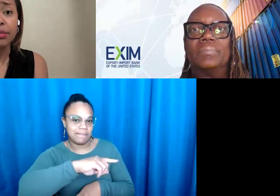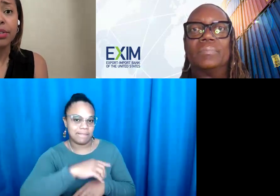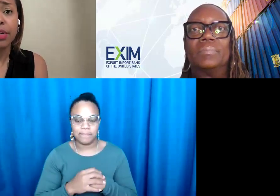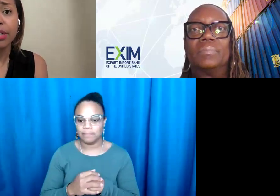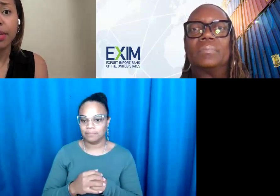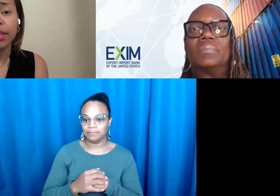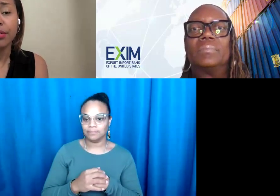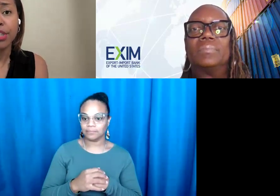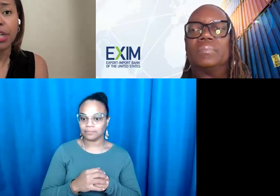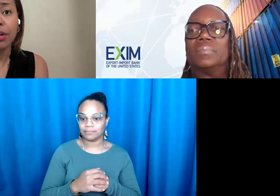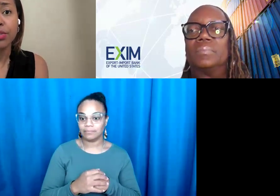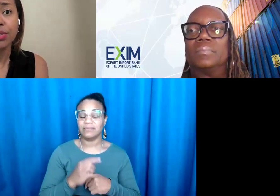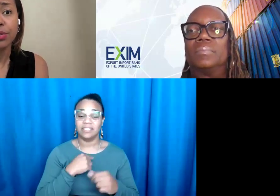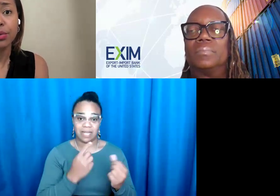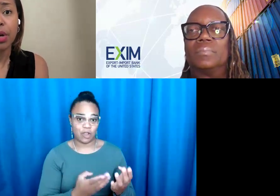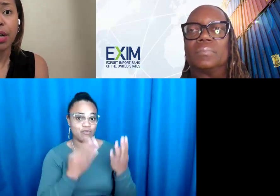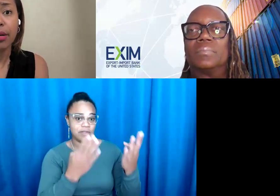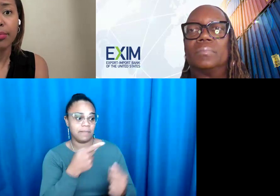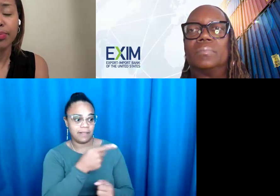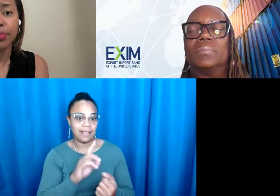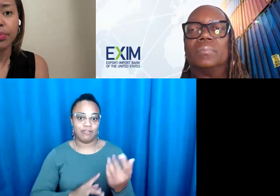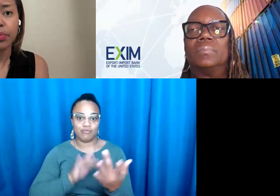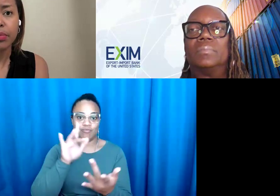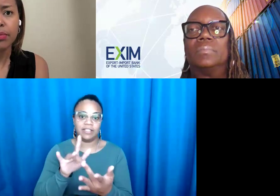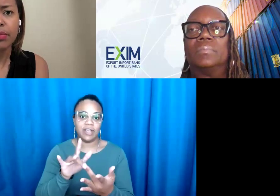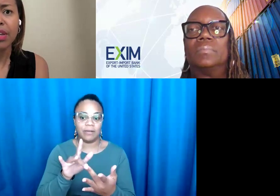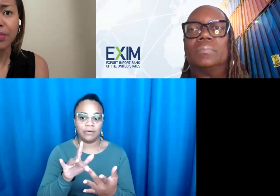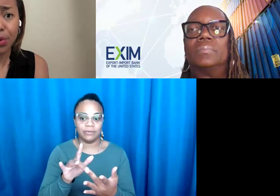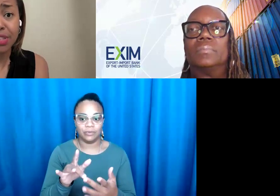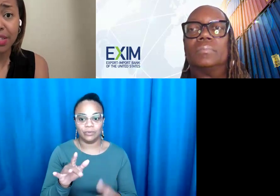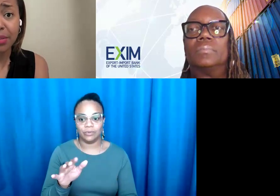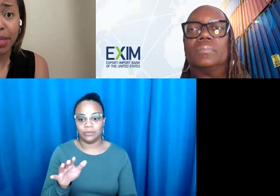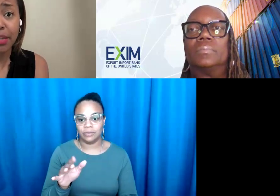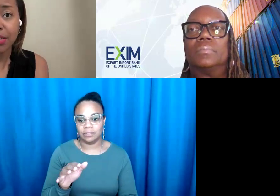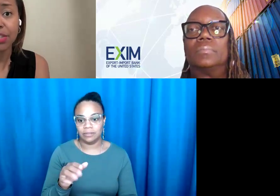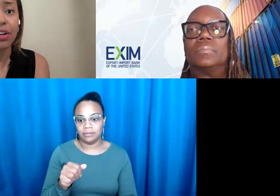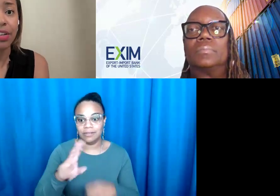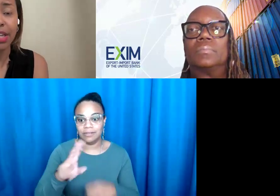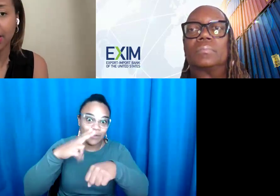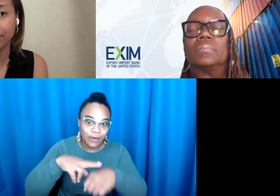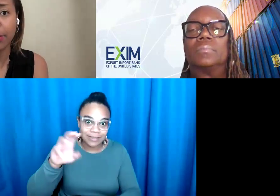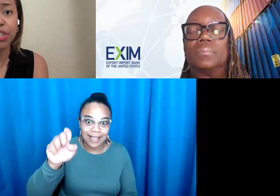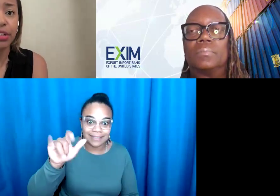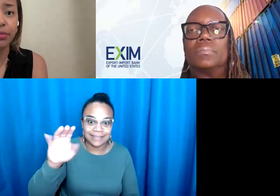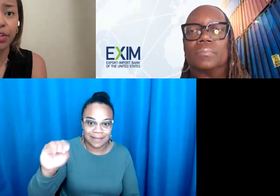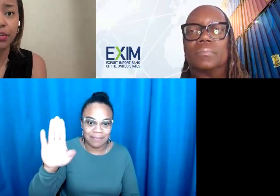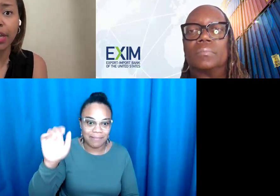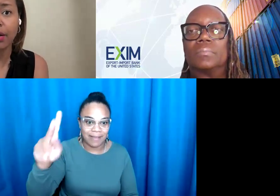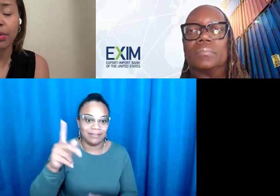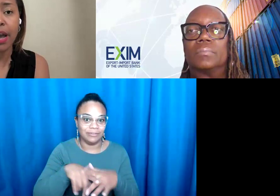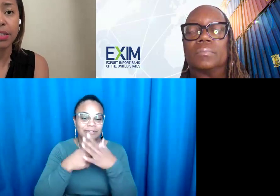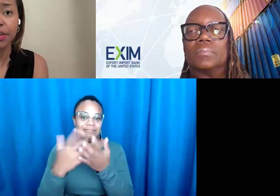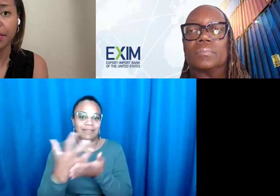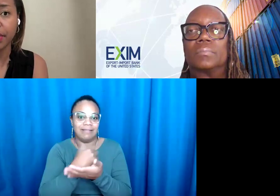I would absolutely recommend that they reach out to, of course, EXIM Bank to start getting information